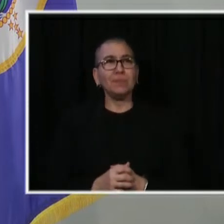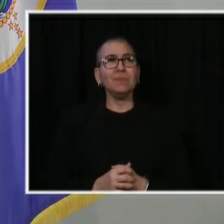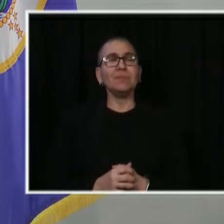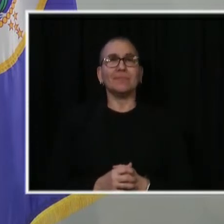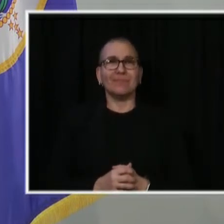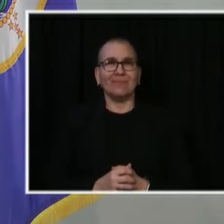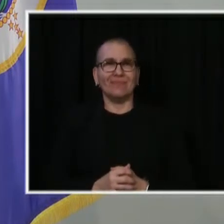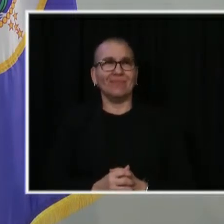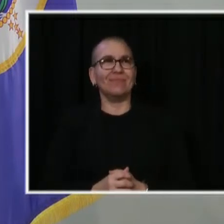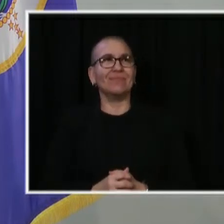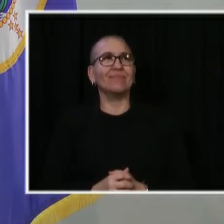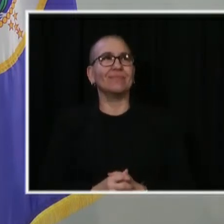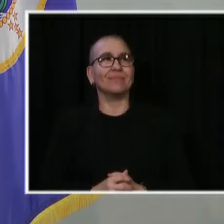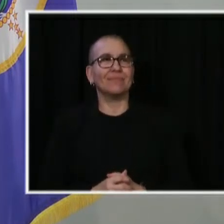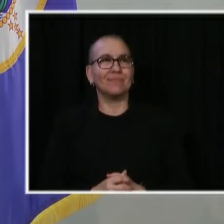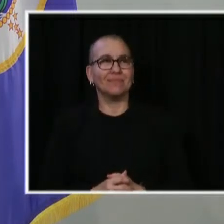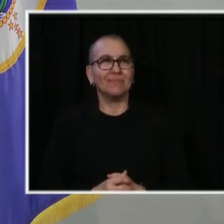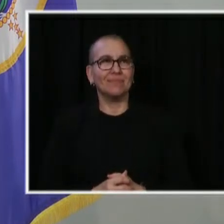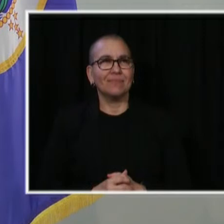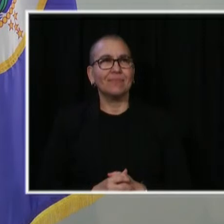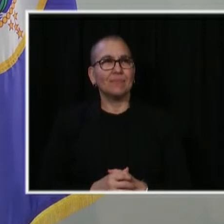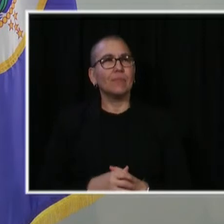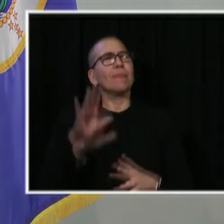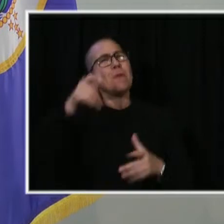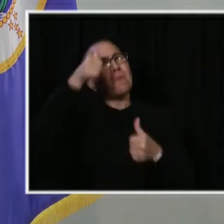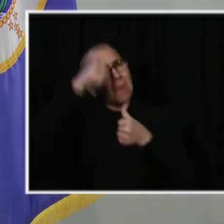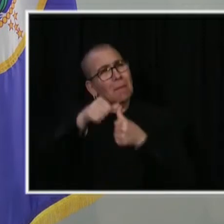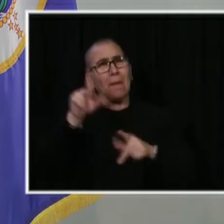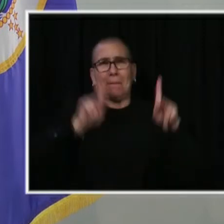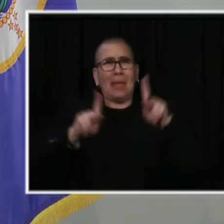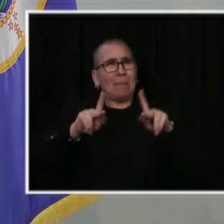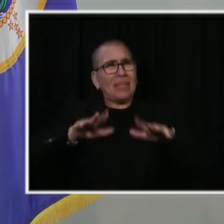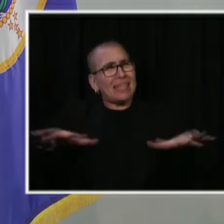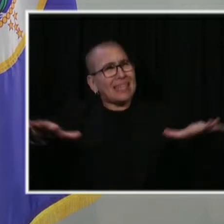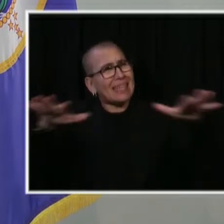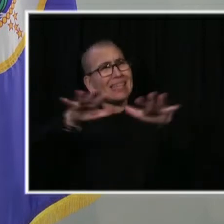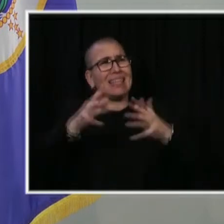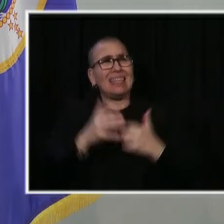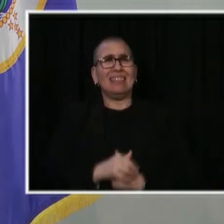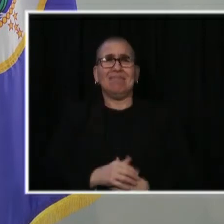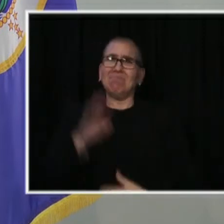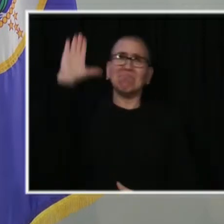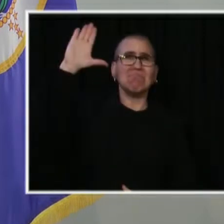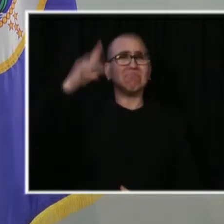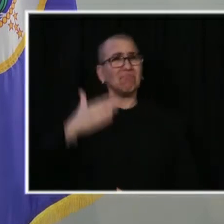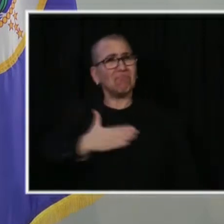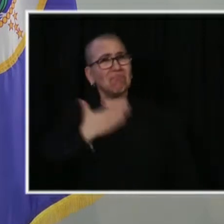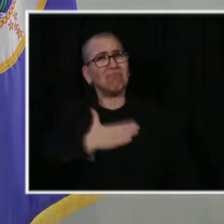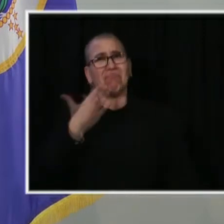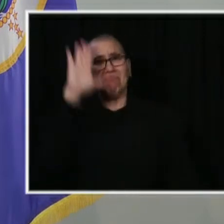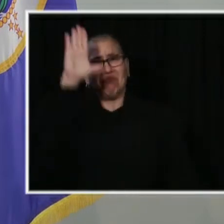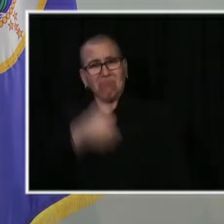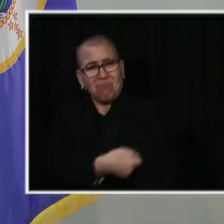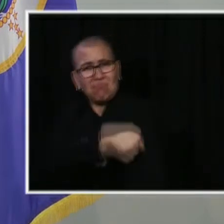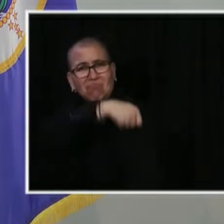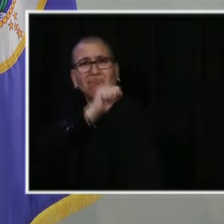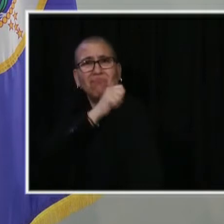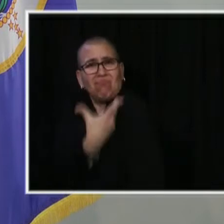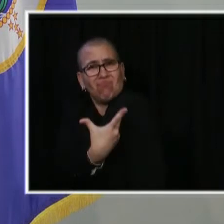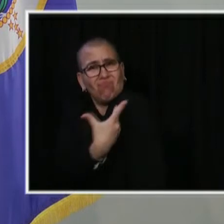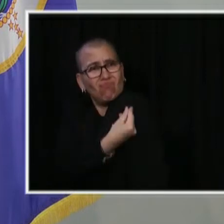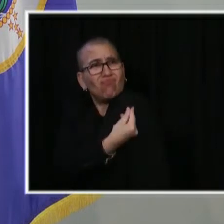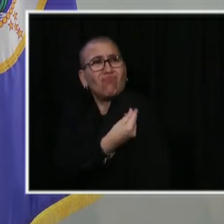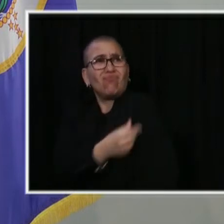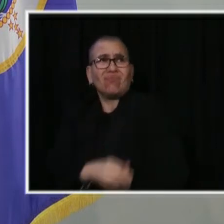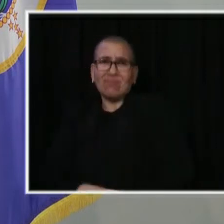weekend to remember those who are willing to raise their hand and give their life in protection of democracy of this country. A lot of times this year,